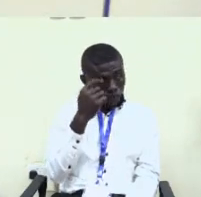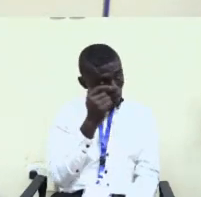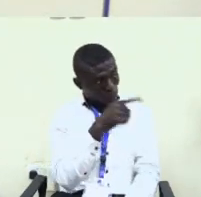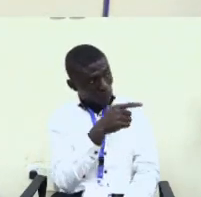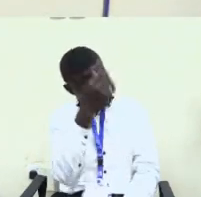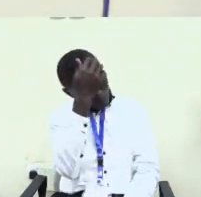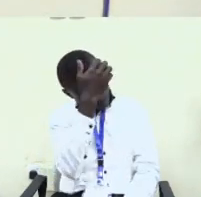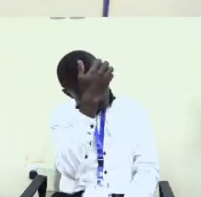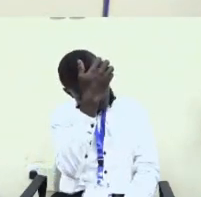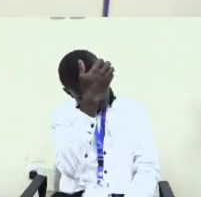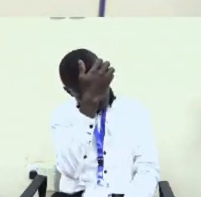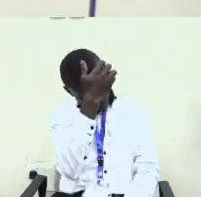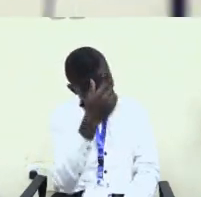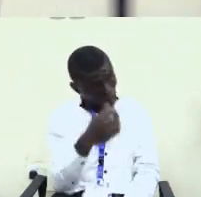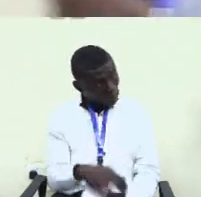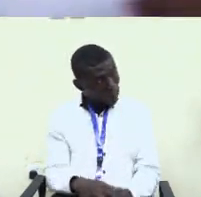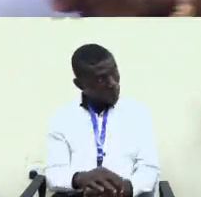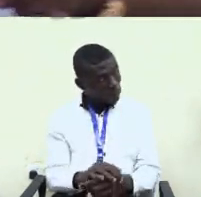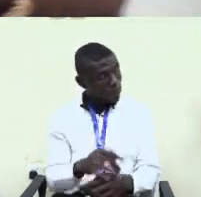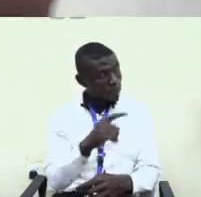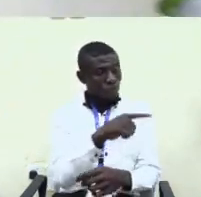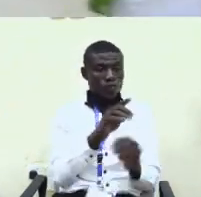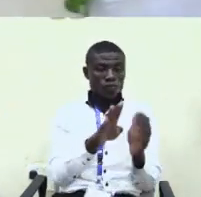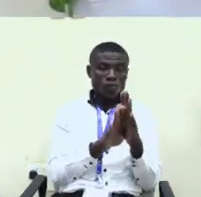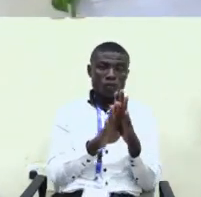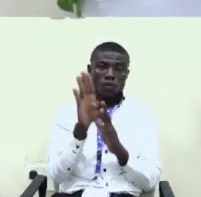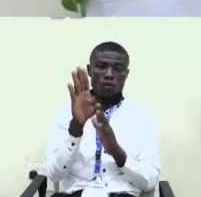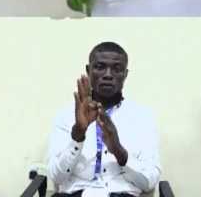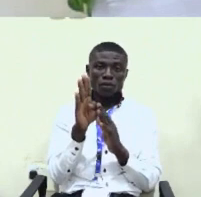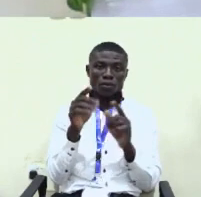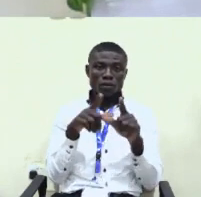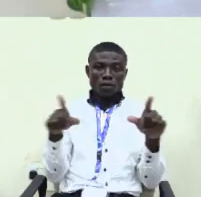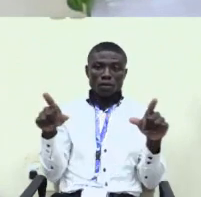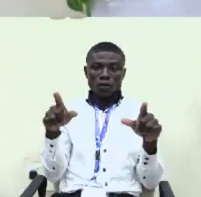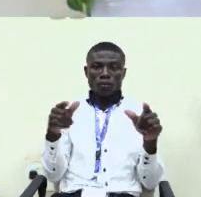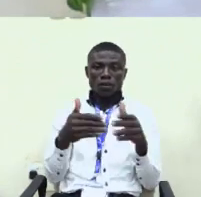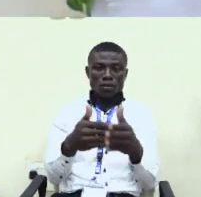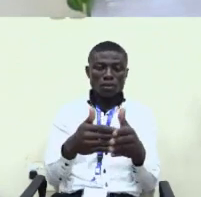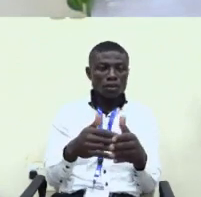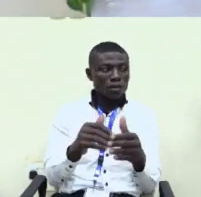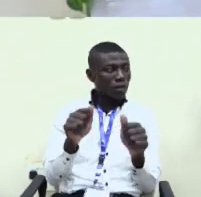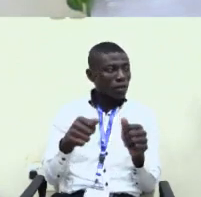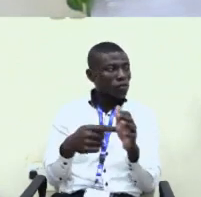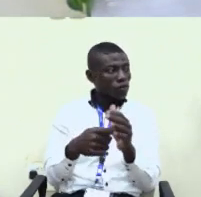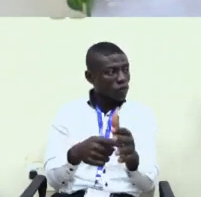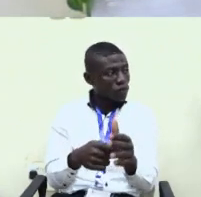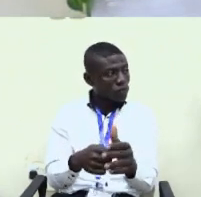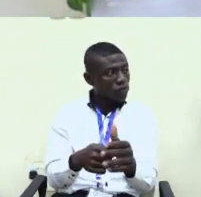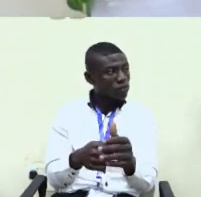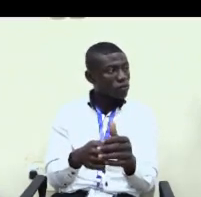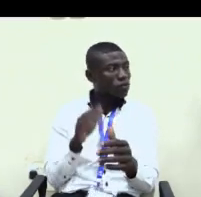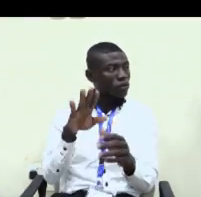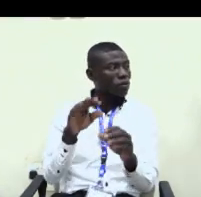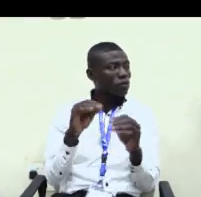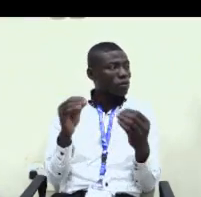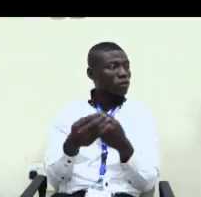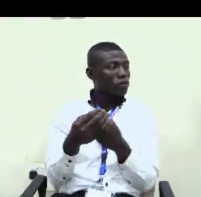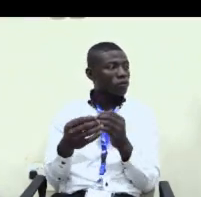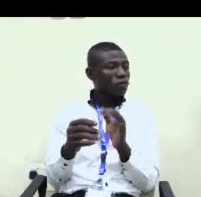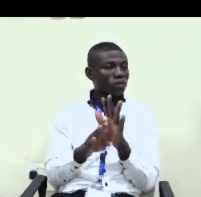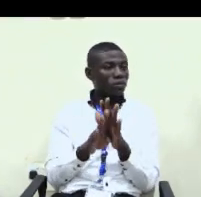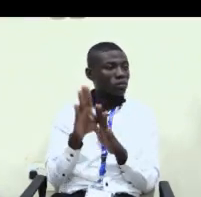you actually developed a language guide. Can you show it to us? Your organization,